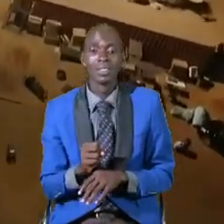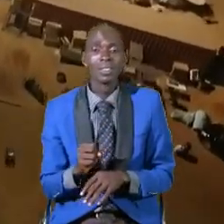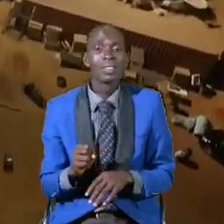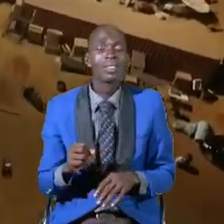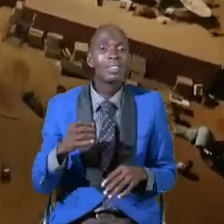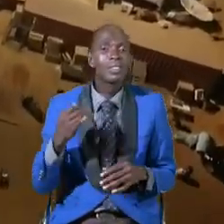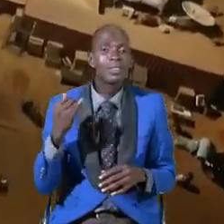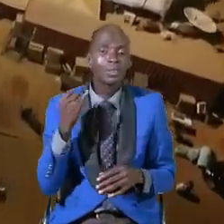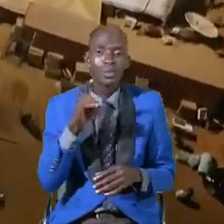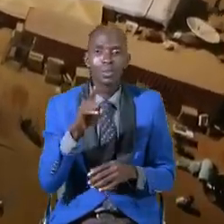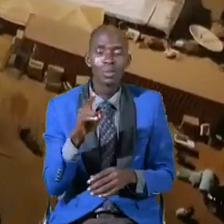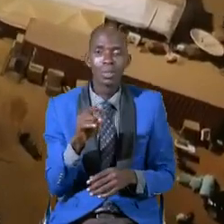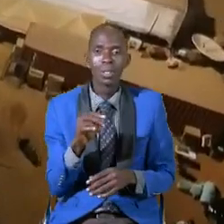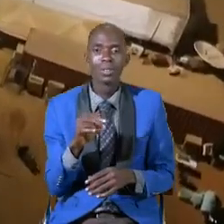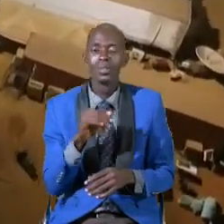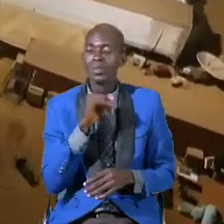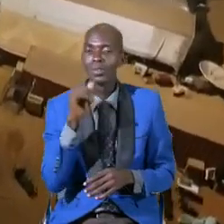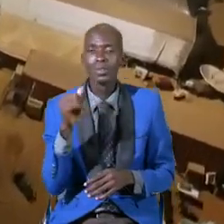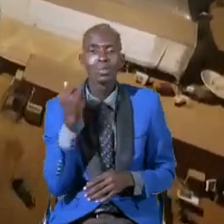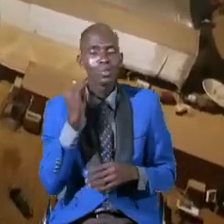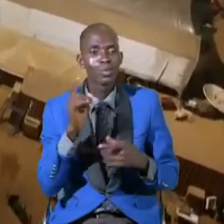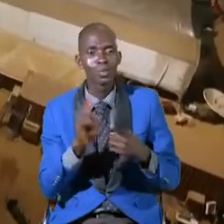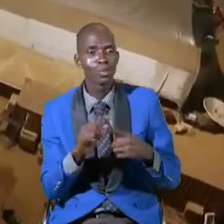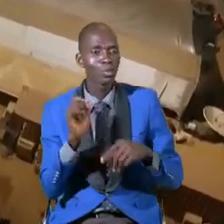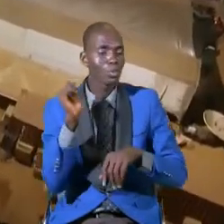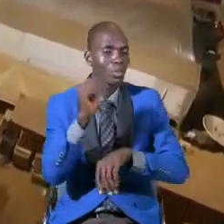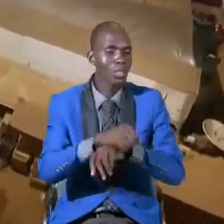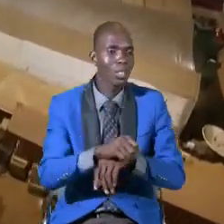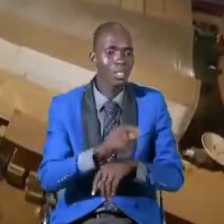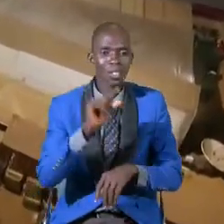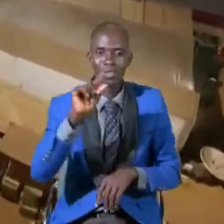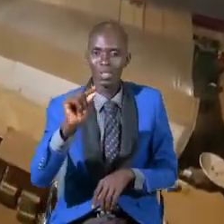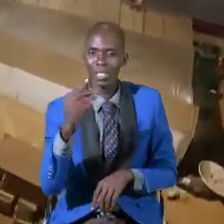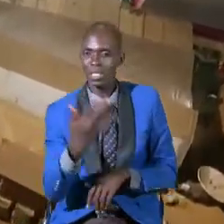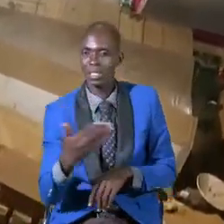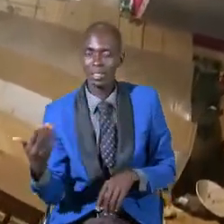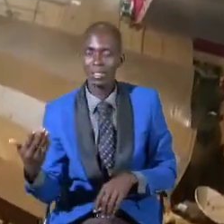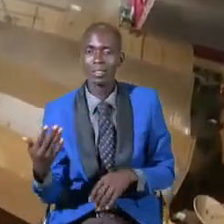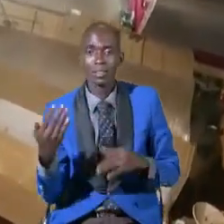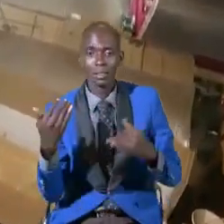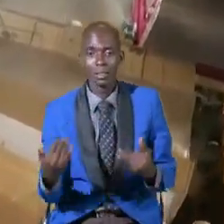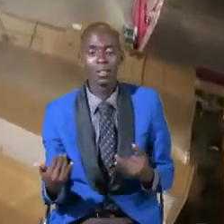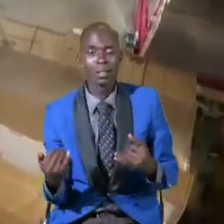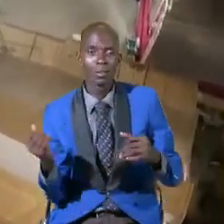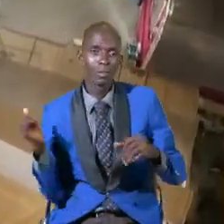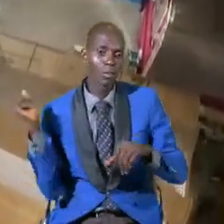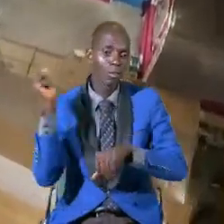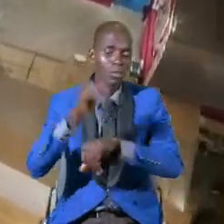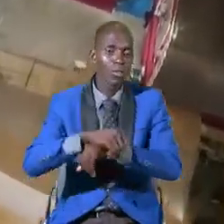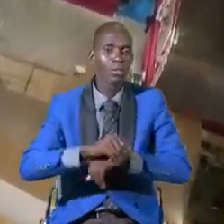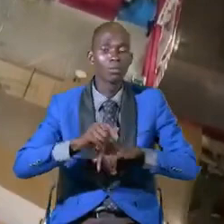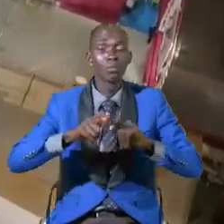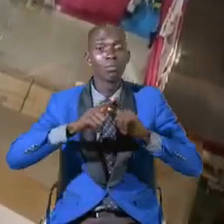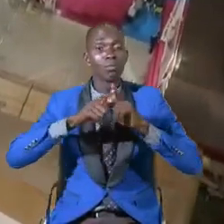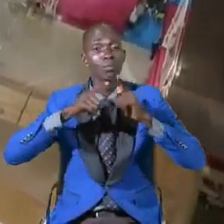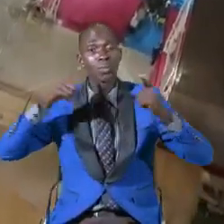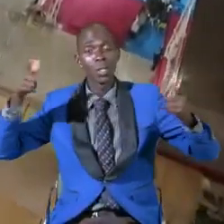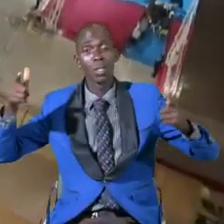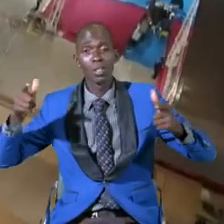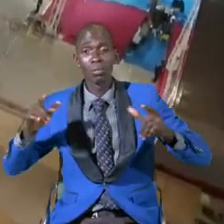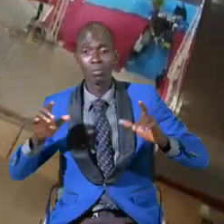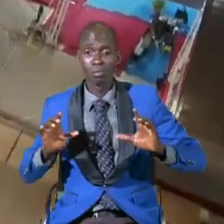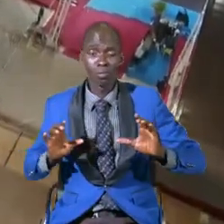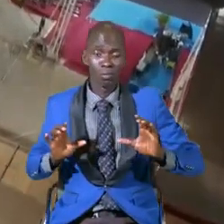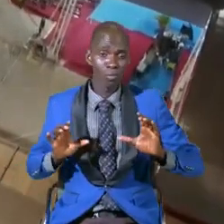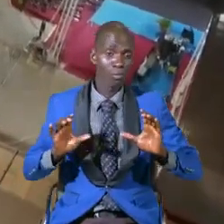conquering flies, I conquer false, formidable forces that stand